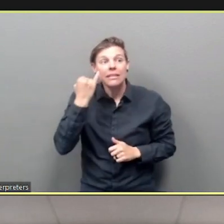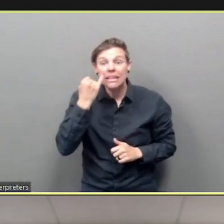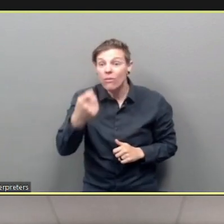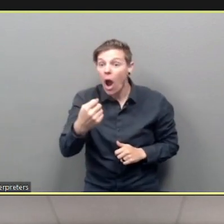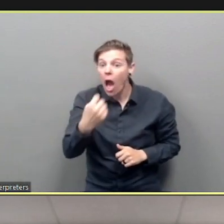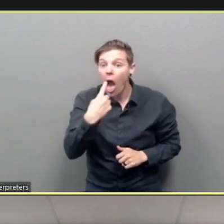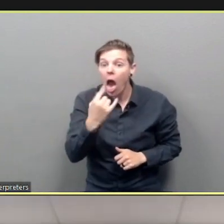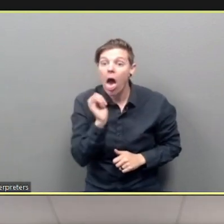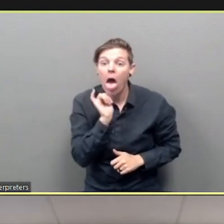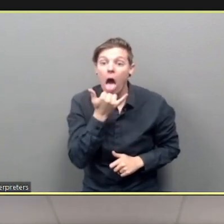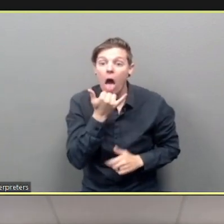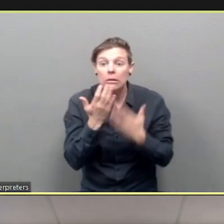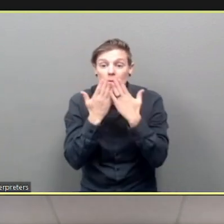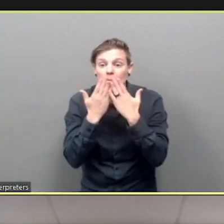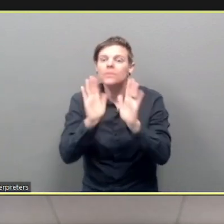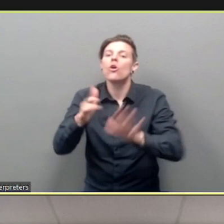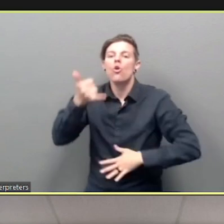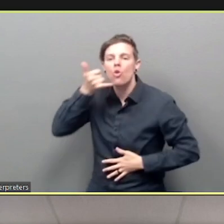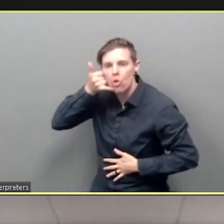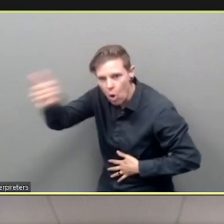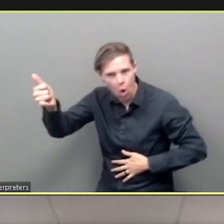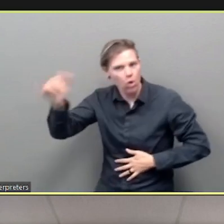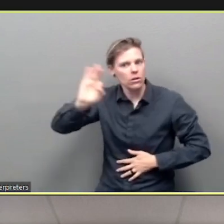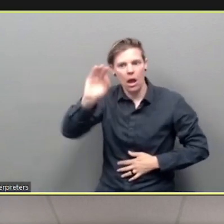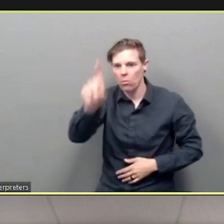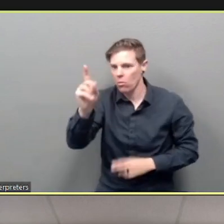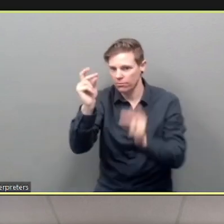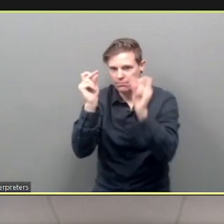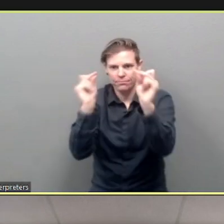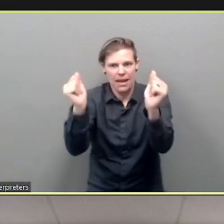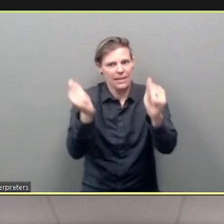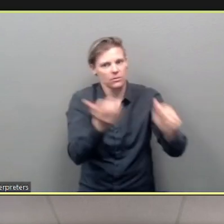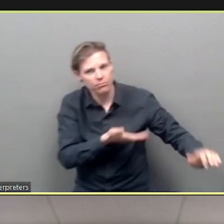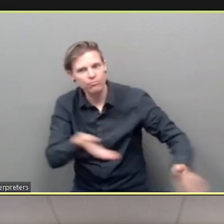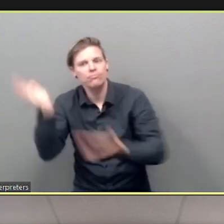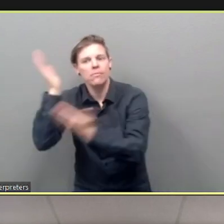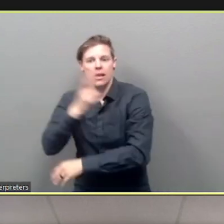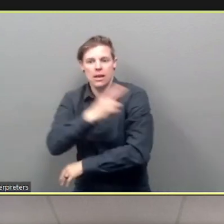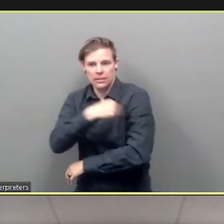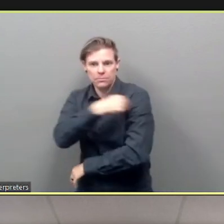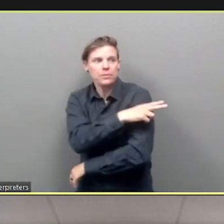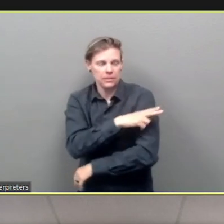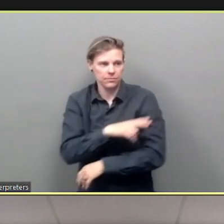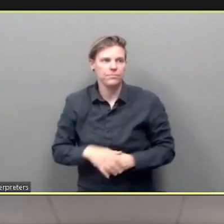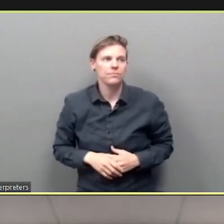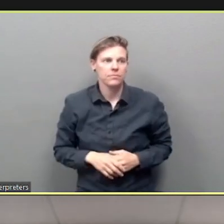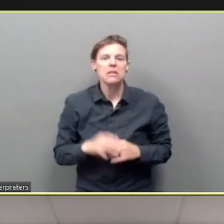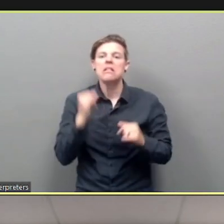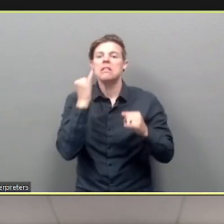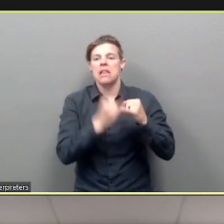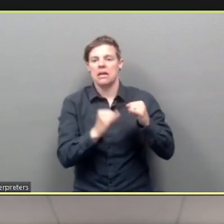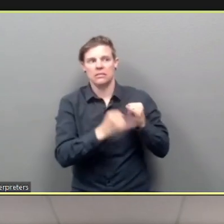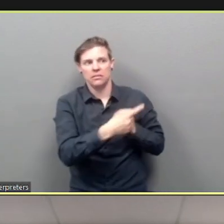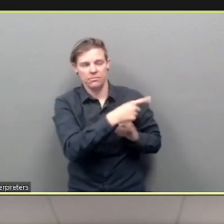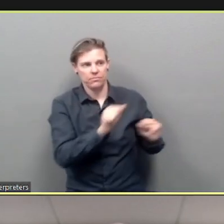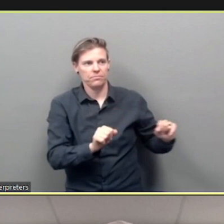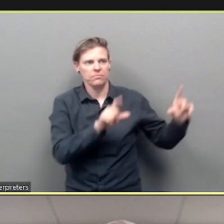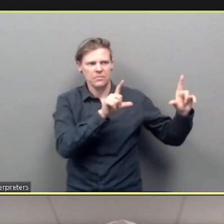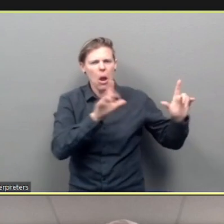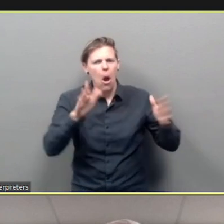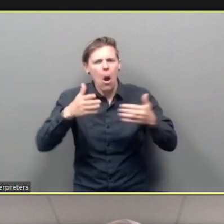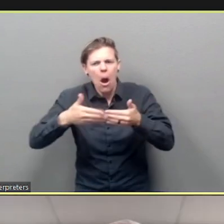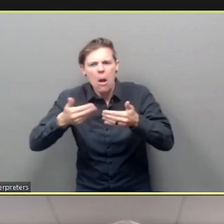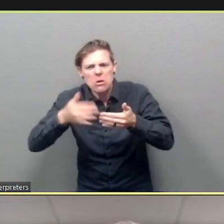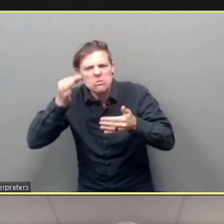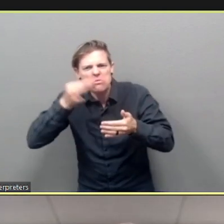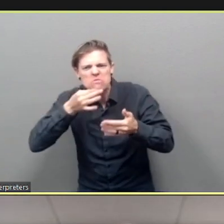ivermectin complications that they see as well. So I'm going to go to the last, second to last slide now, and we're probably going to